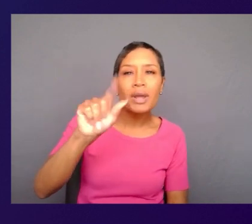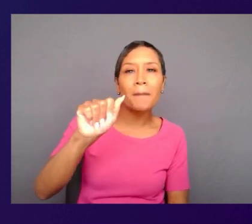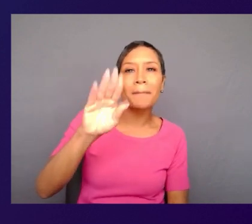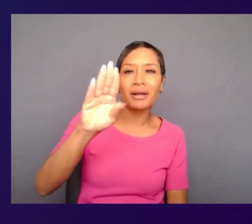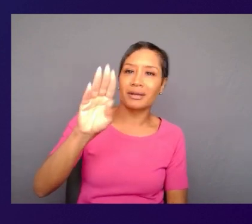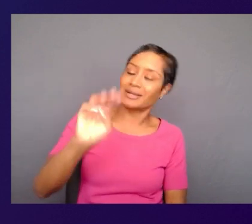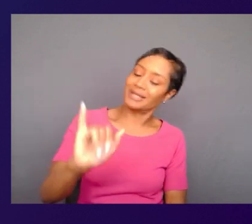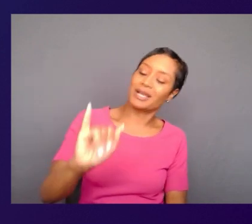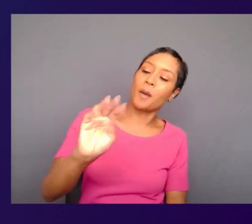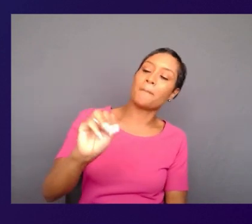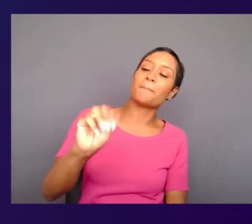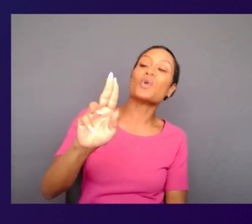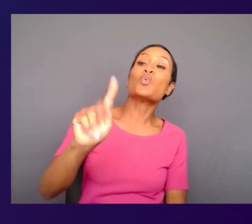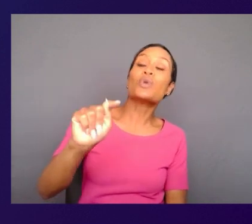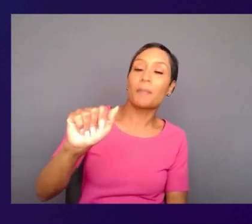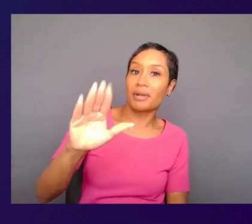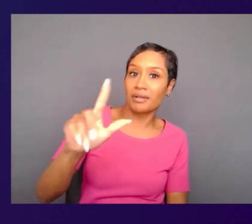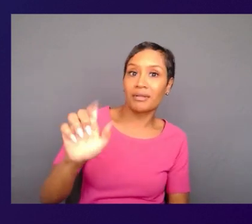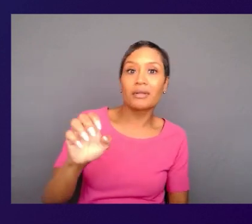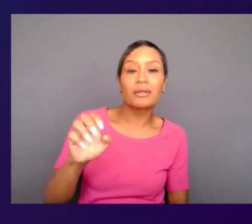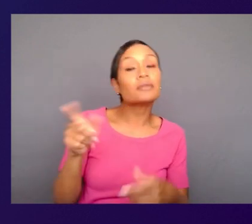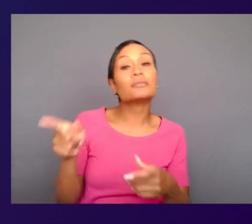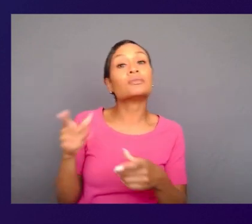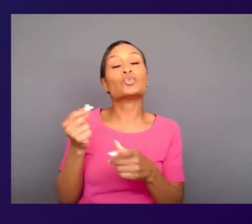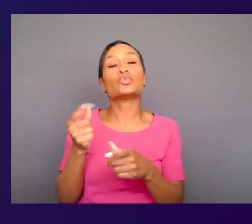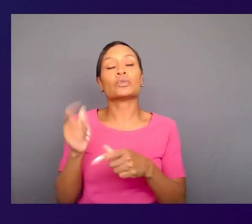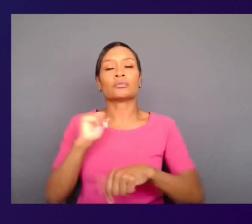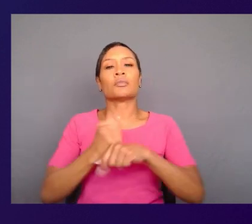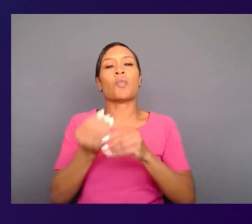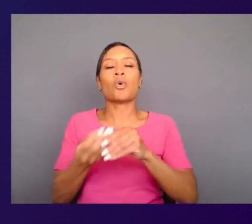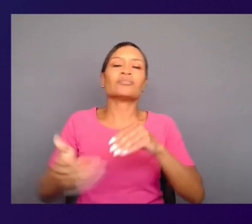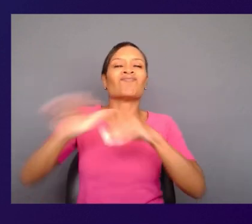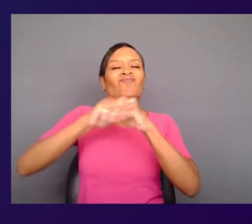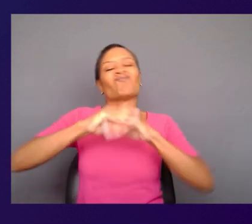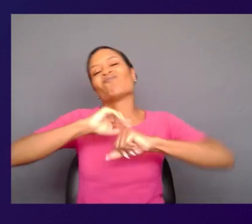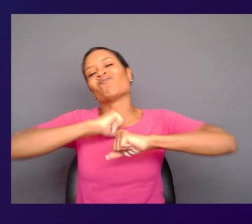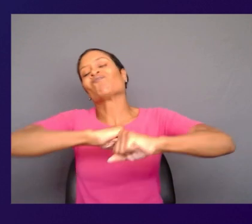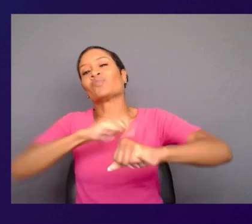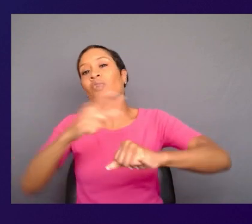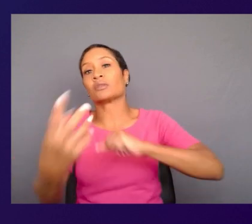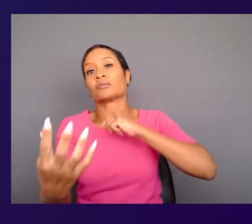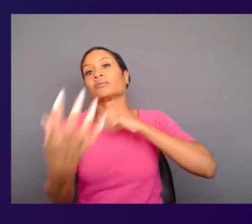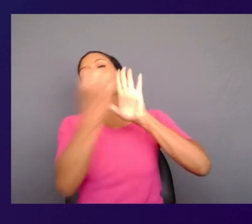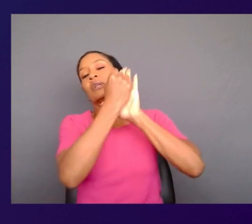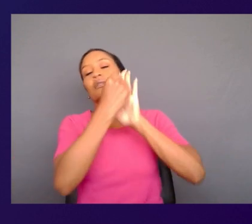as a capability that gives them an extra layer of defense against ransomware attacks.